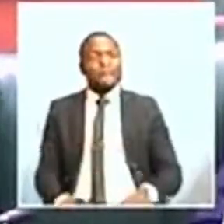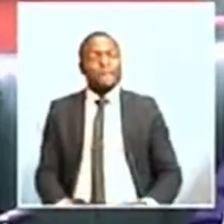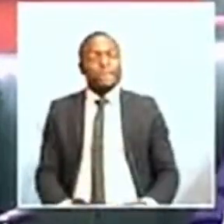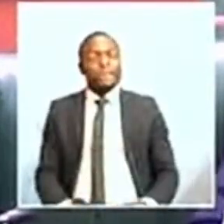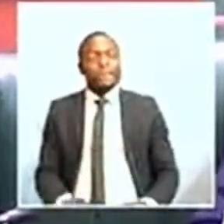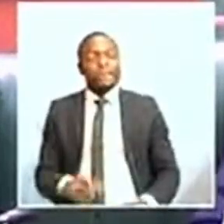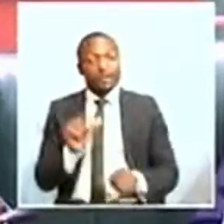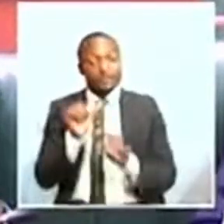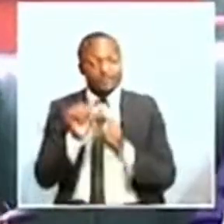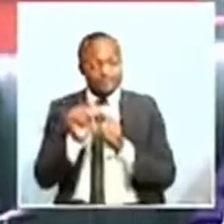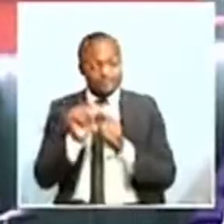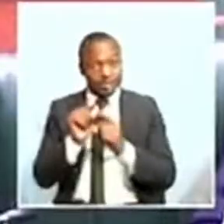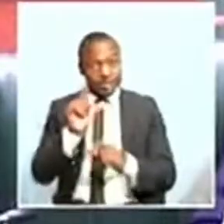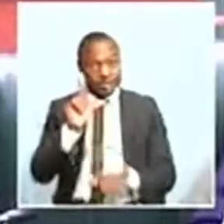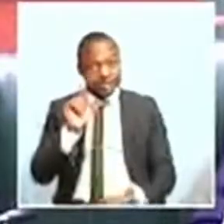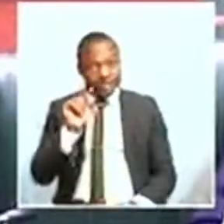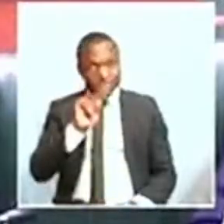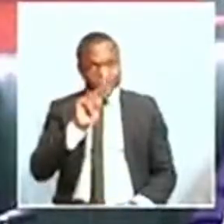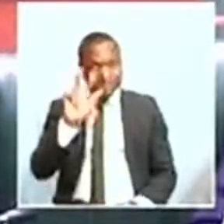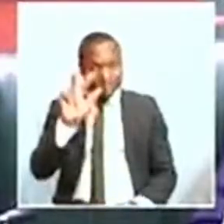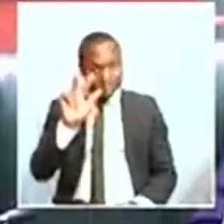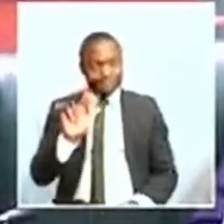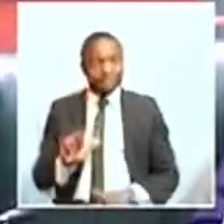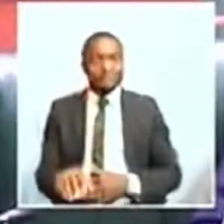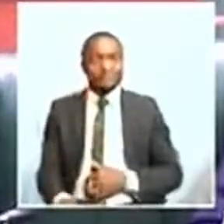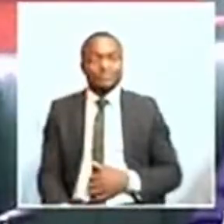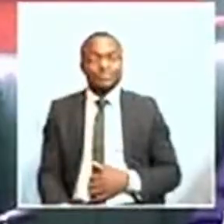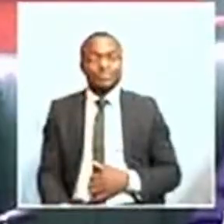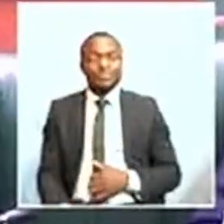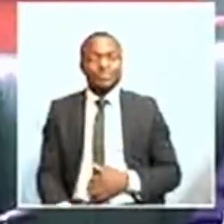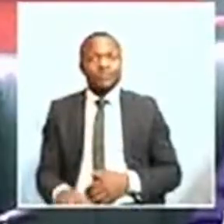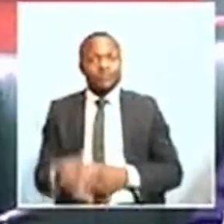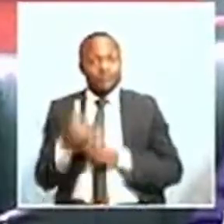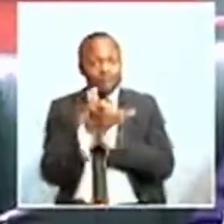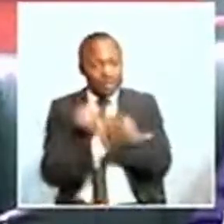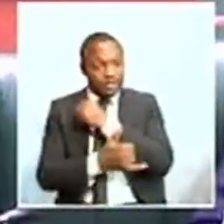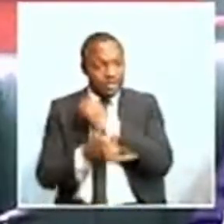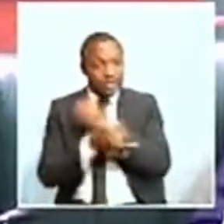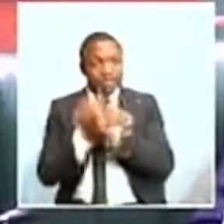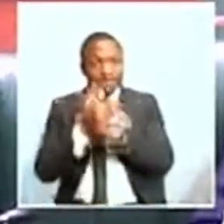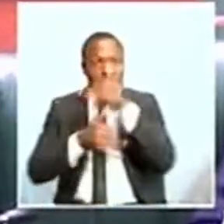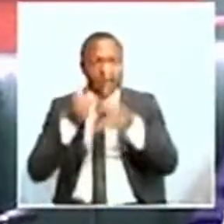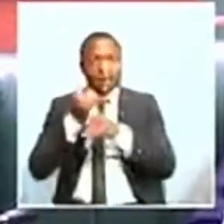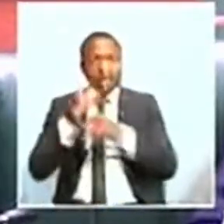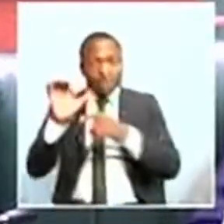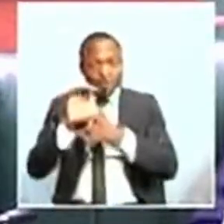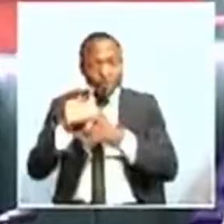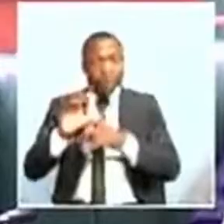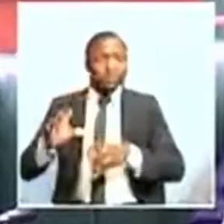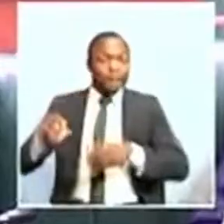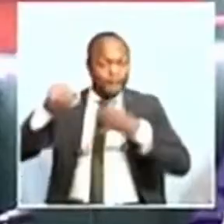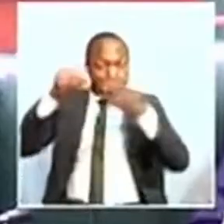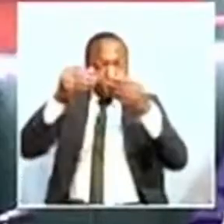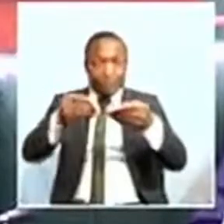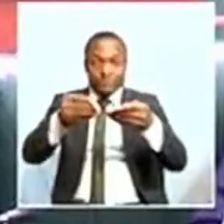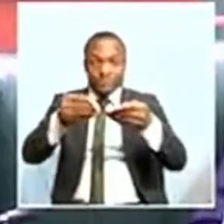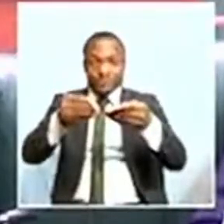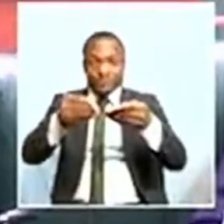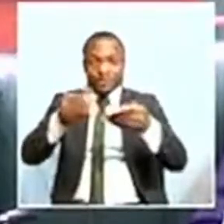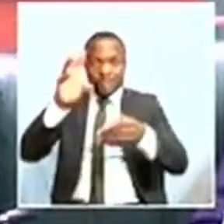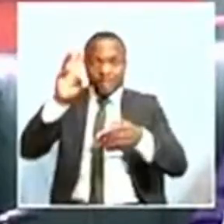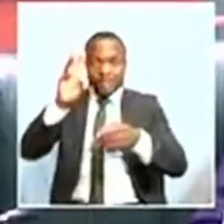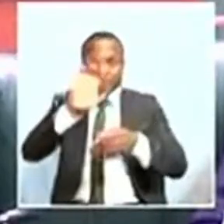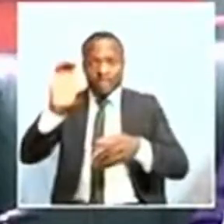as of December 2023, the country's annual copper production stood at